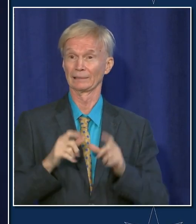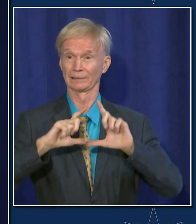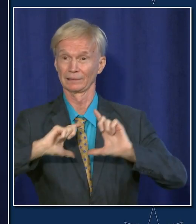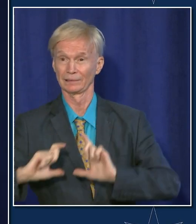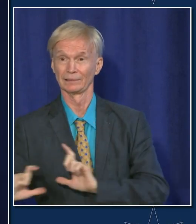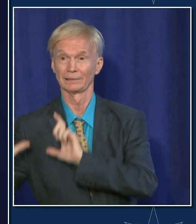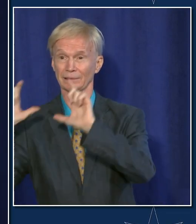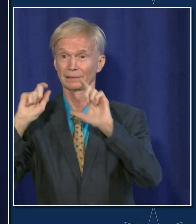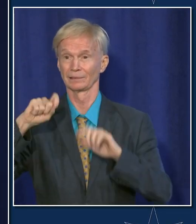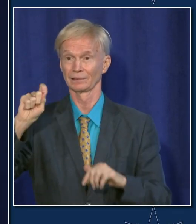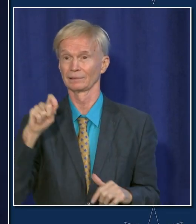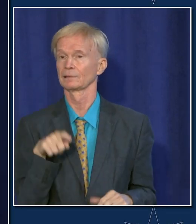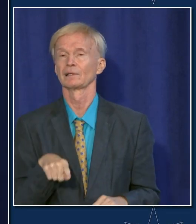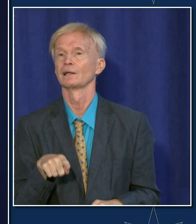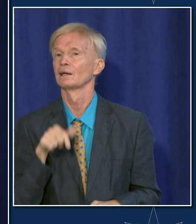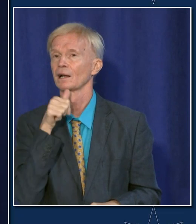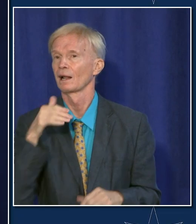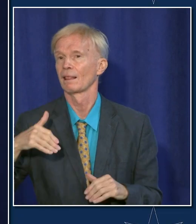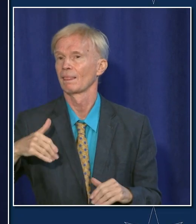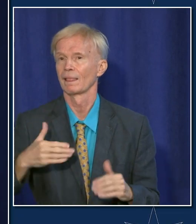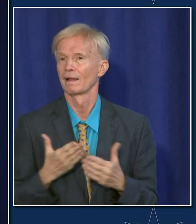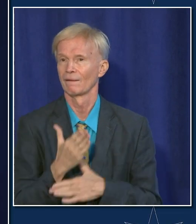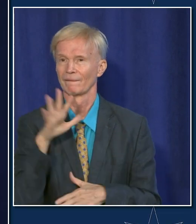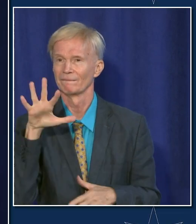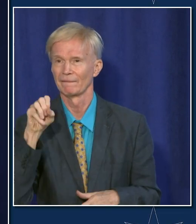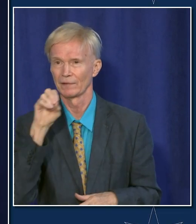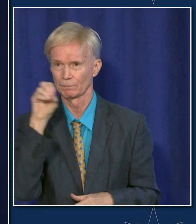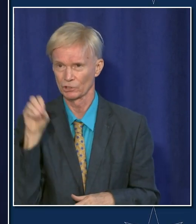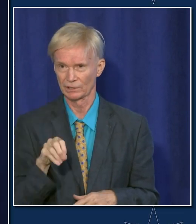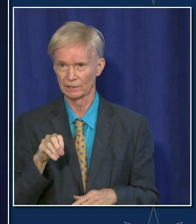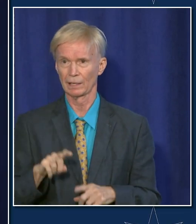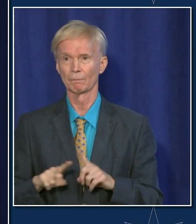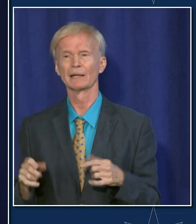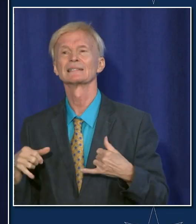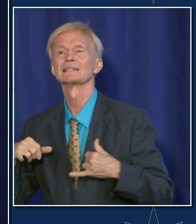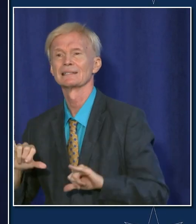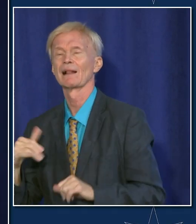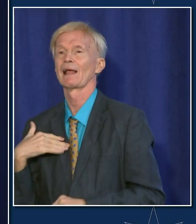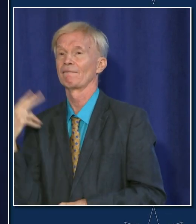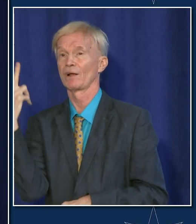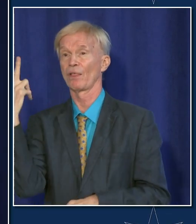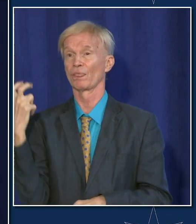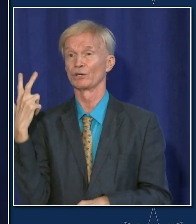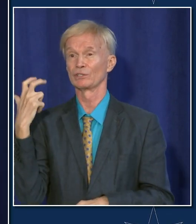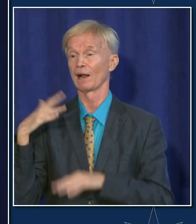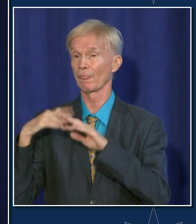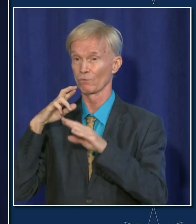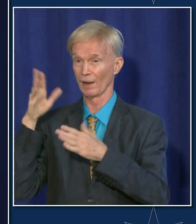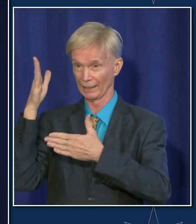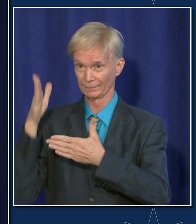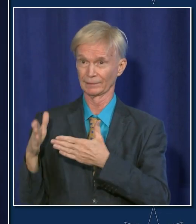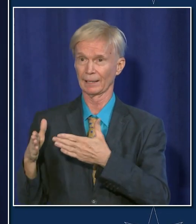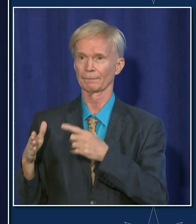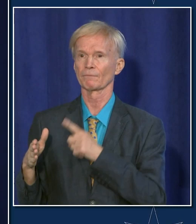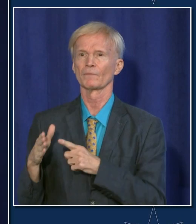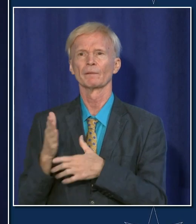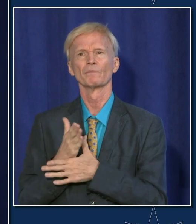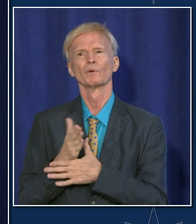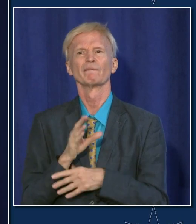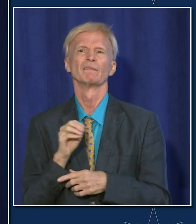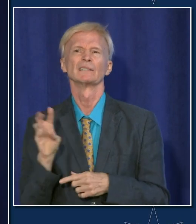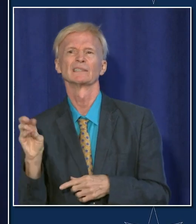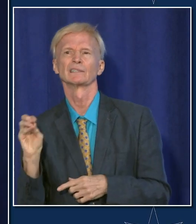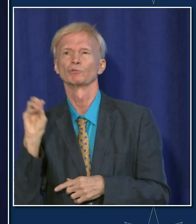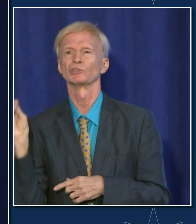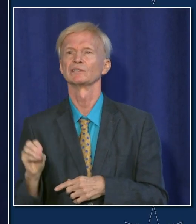yet crossed 50% vaccinated. And then on the right, we've still got 13 zip codes that are between 50 and 60%. So